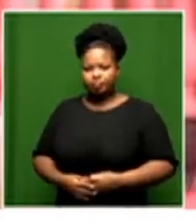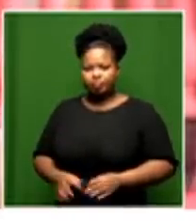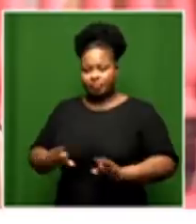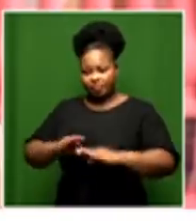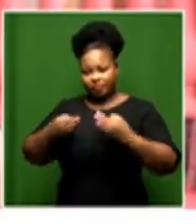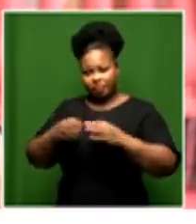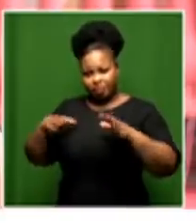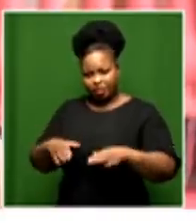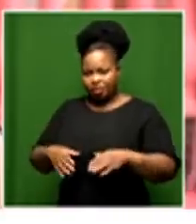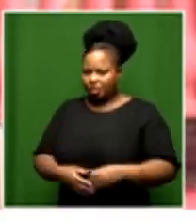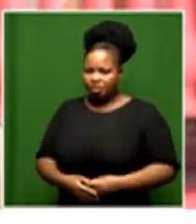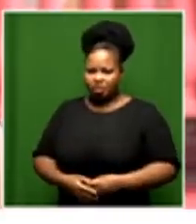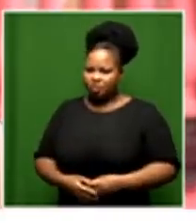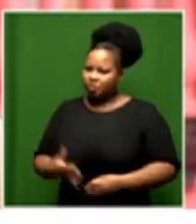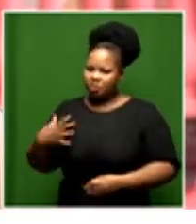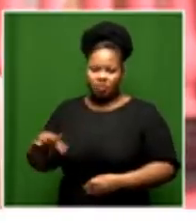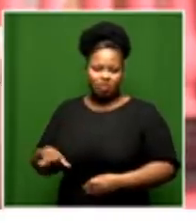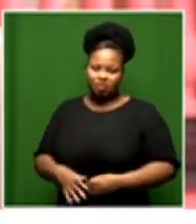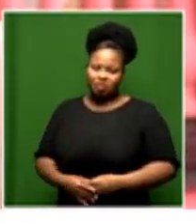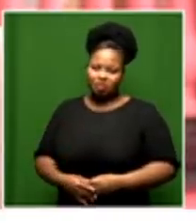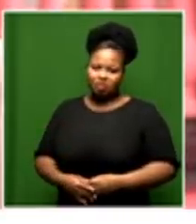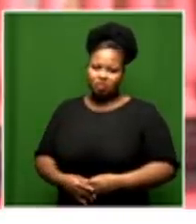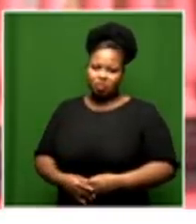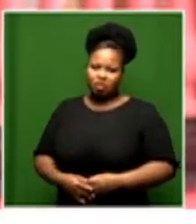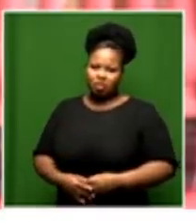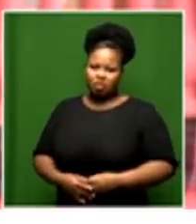Mthembu family wouldn't like to dwell